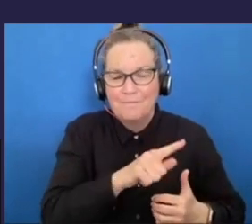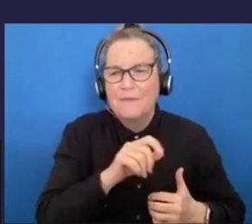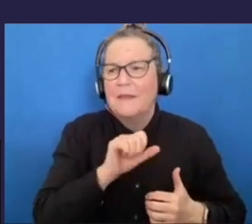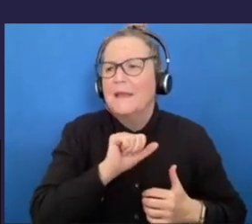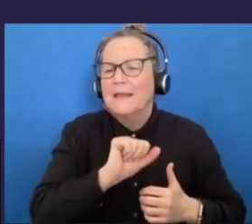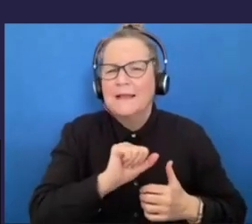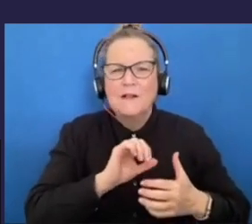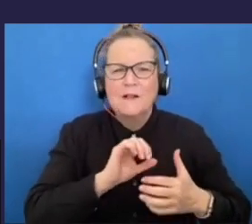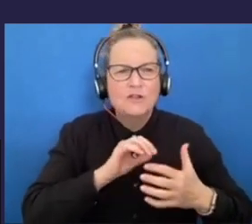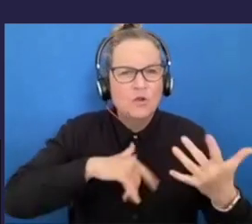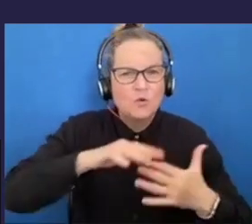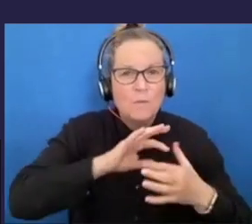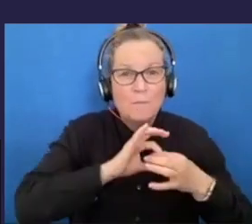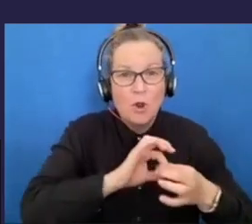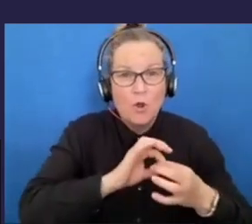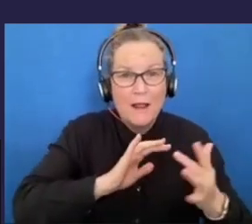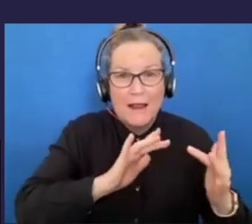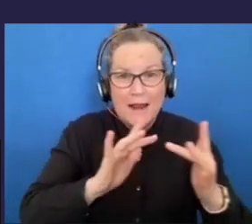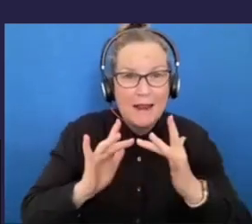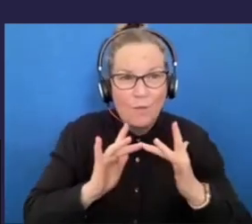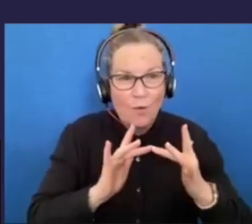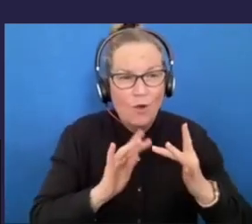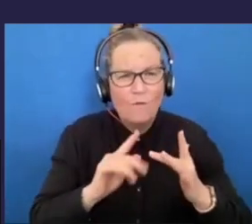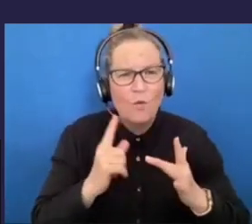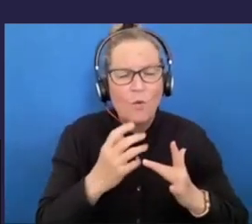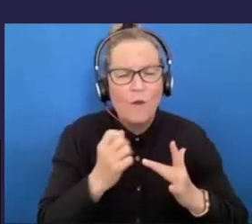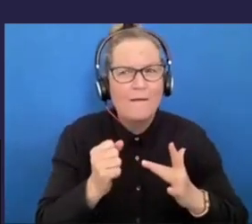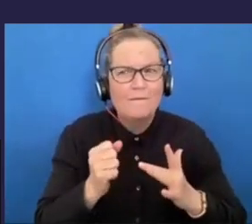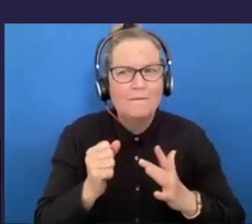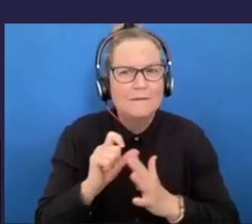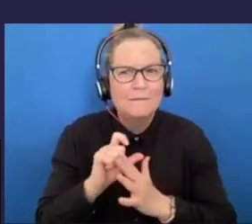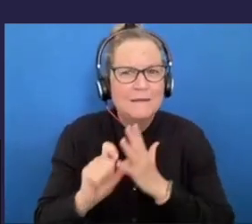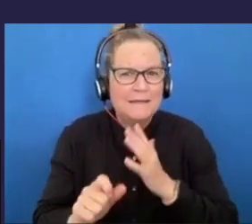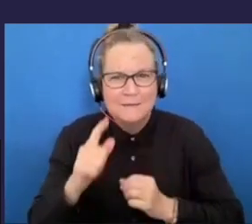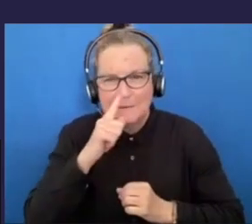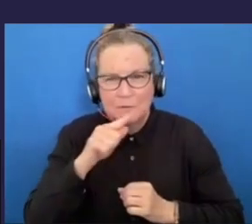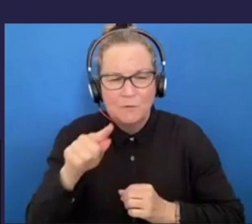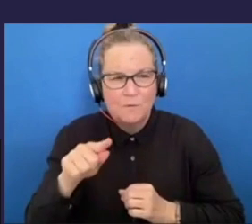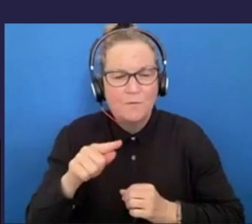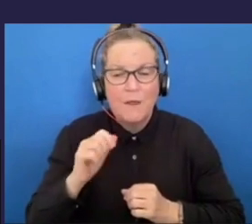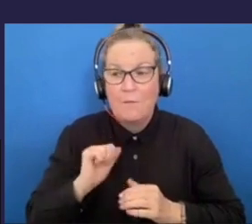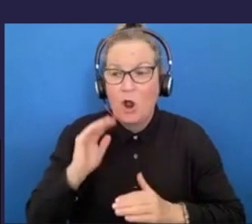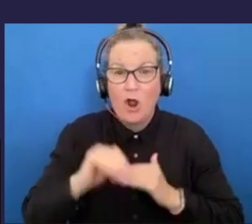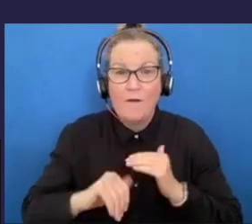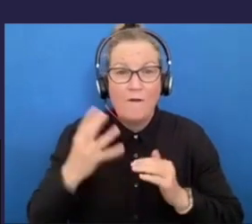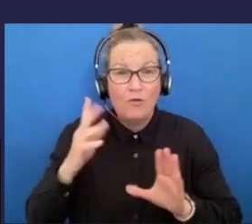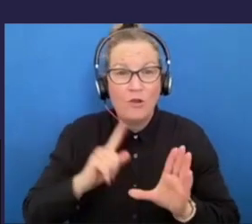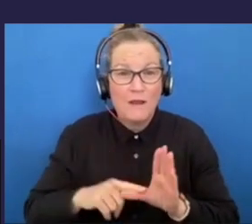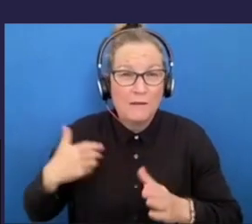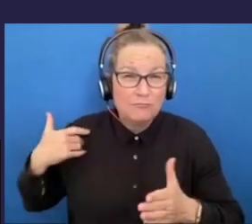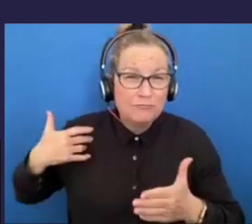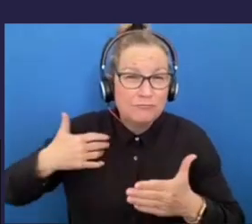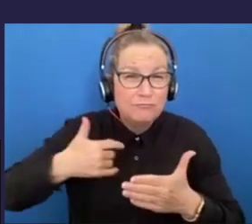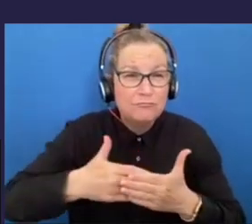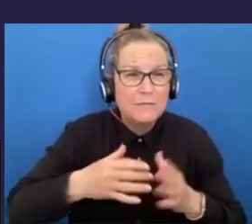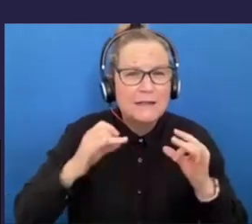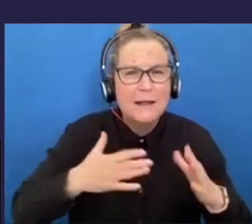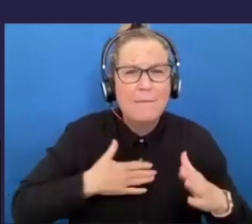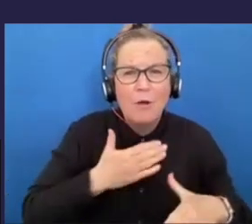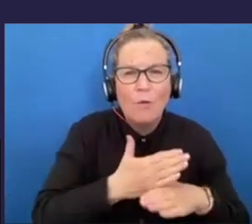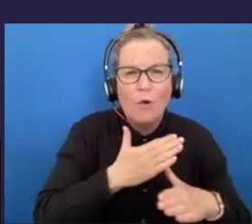with disabilities. This is a subject I've been involved with for over 40 years. I began my career working at an